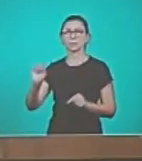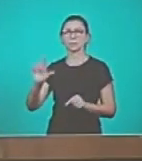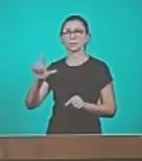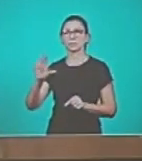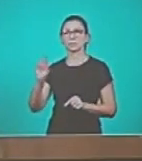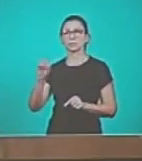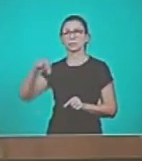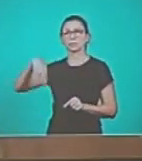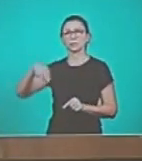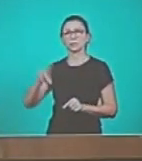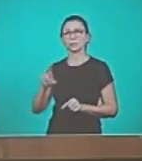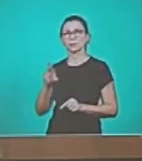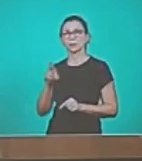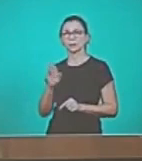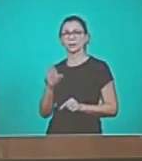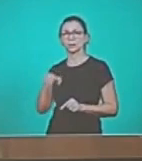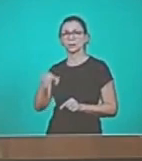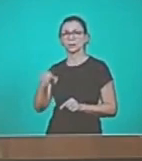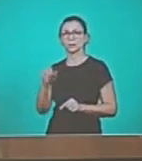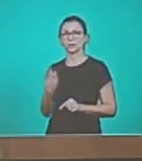with Pastor Lamarcus,